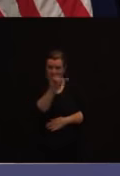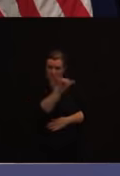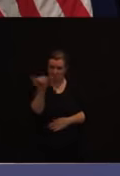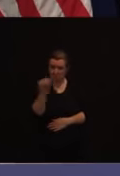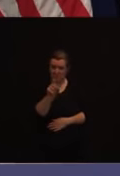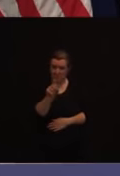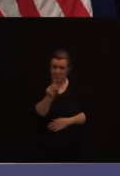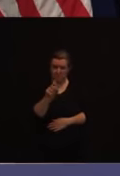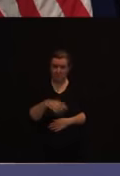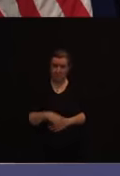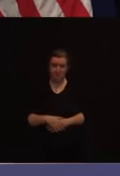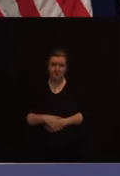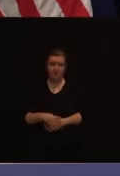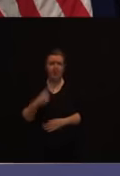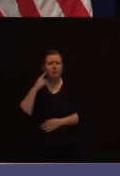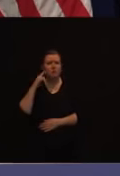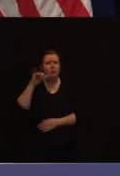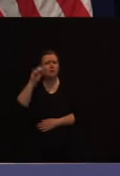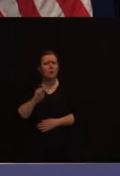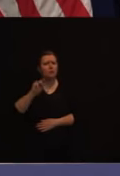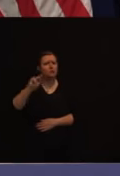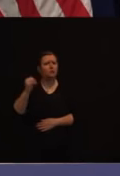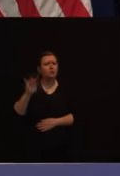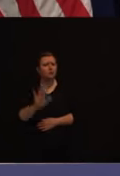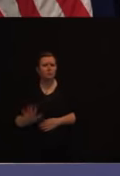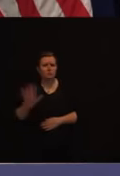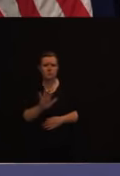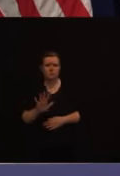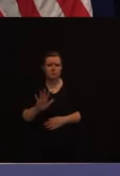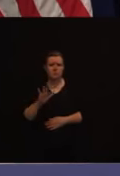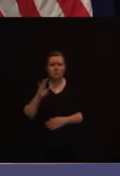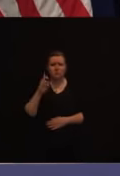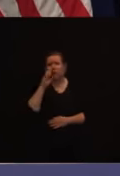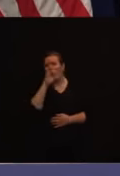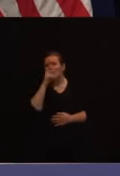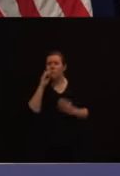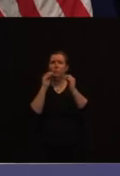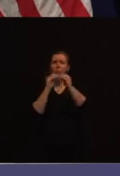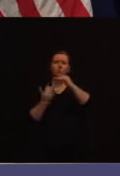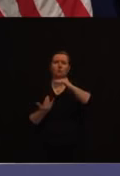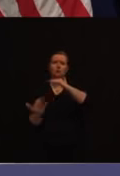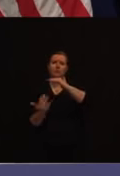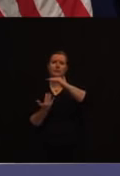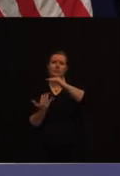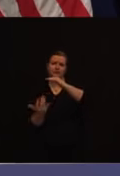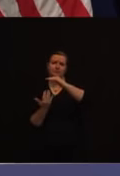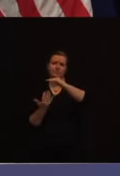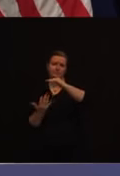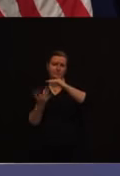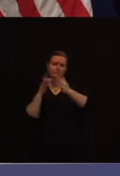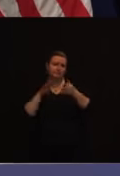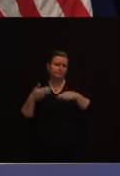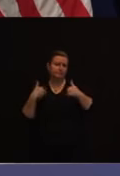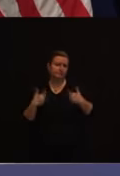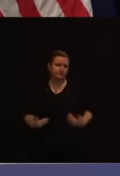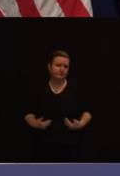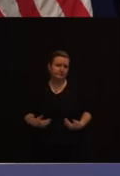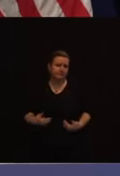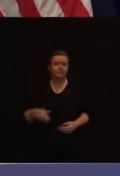and bury the state's dead. As the virus picks up in the South, is the department prepared to see South Jersey funeral homes